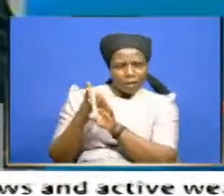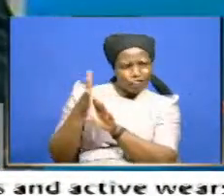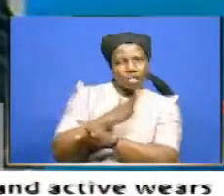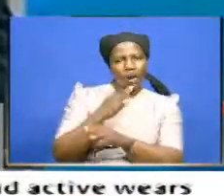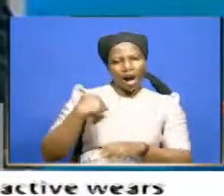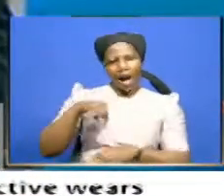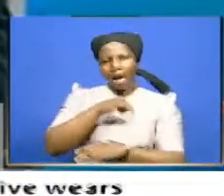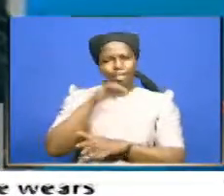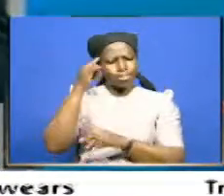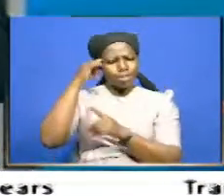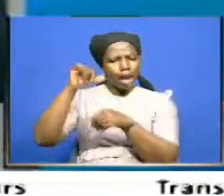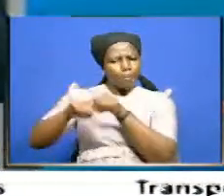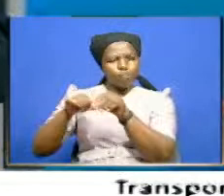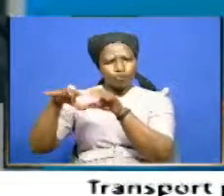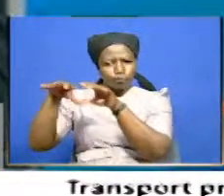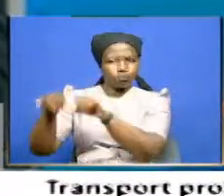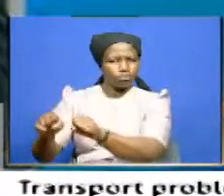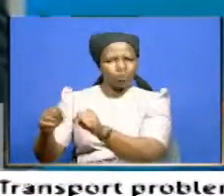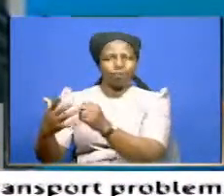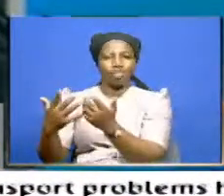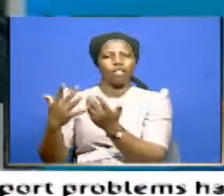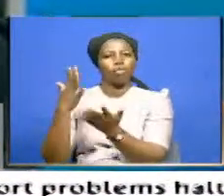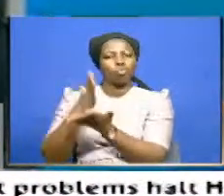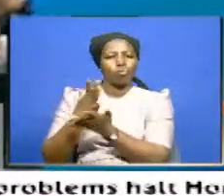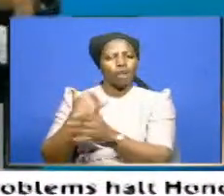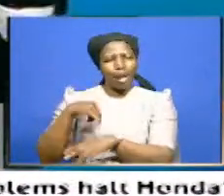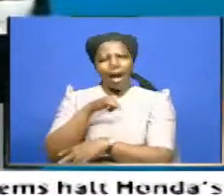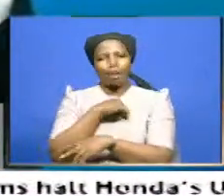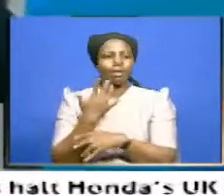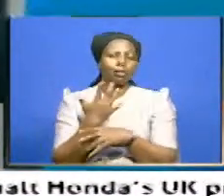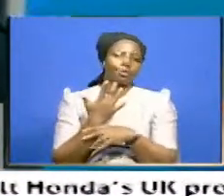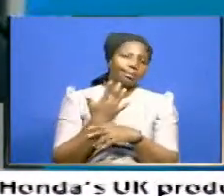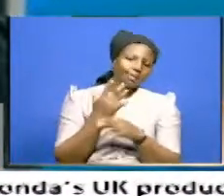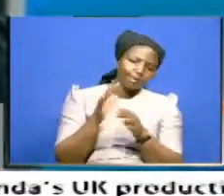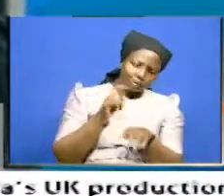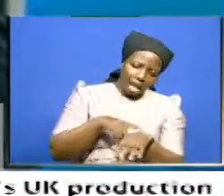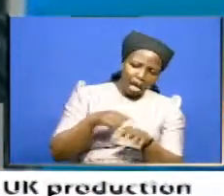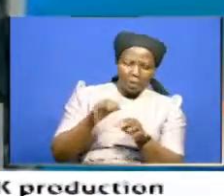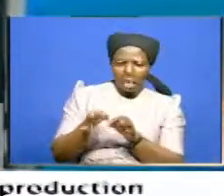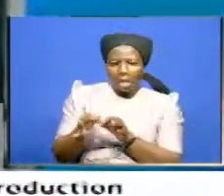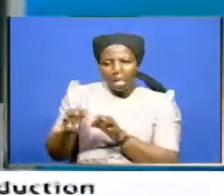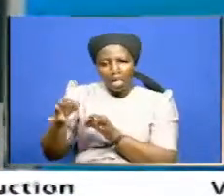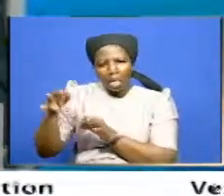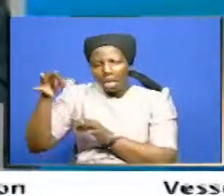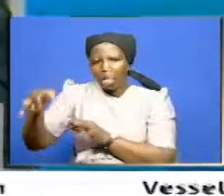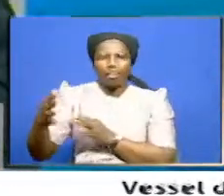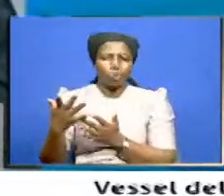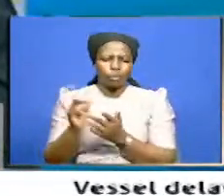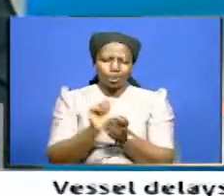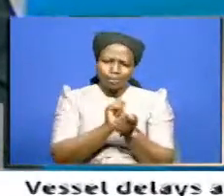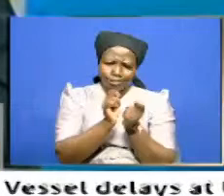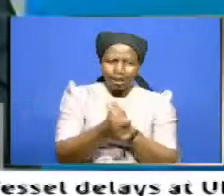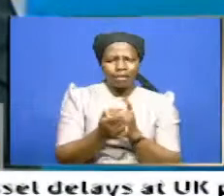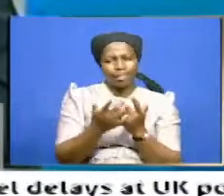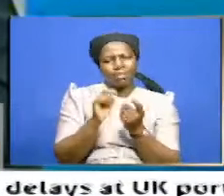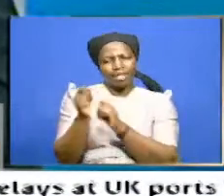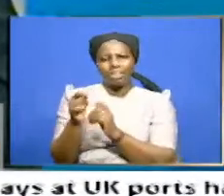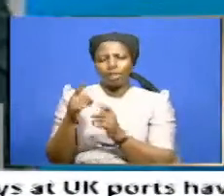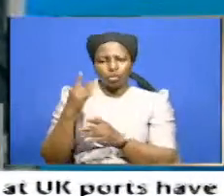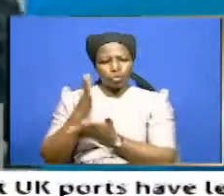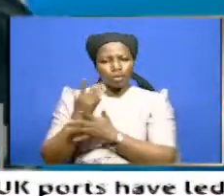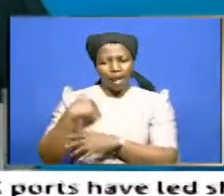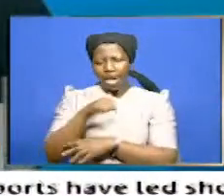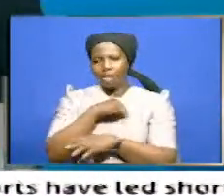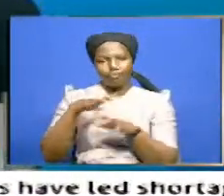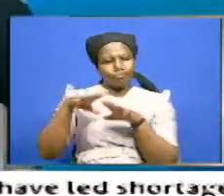think of seizing, we repackage, we extend the repayments, we actually don't seize.